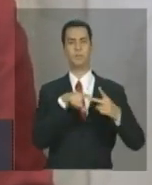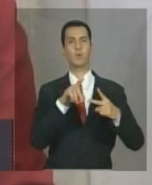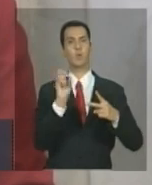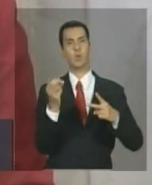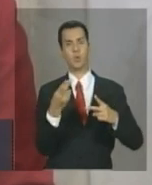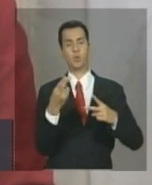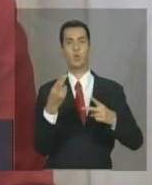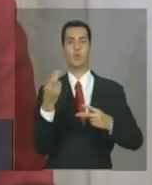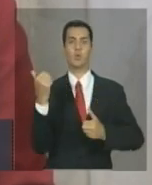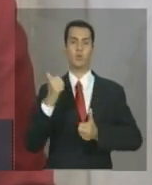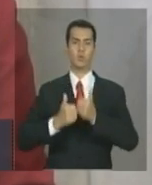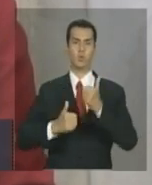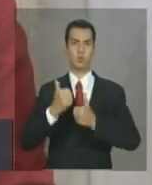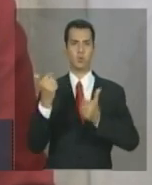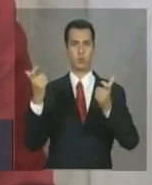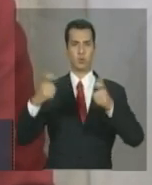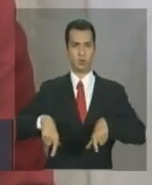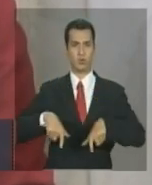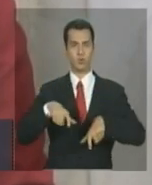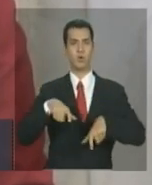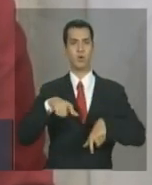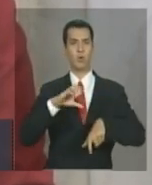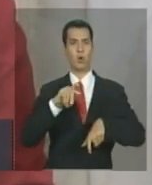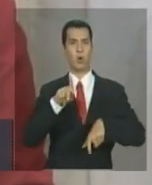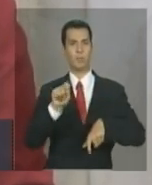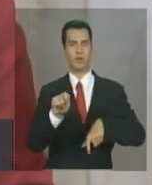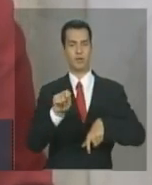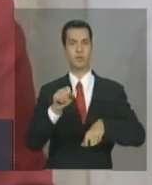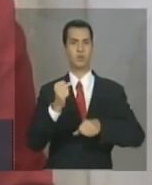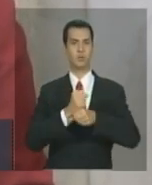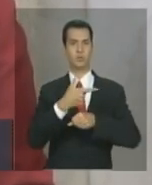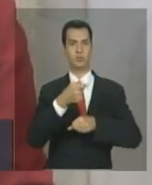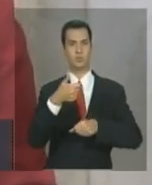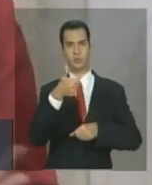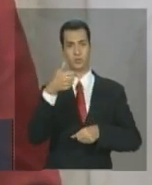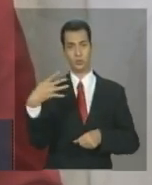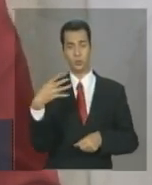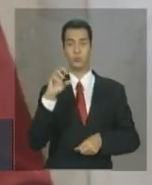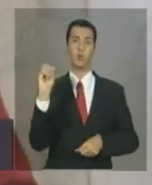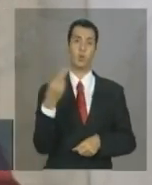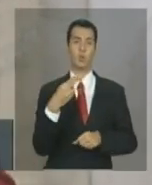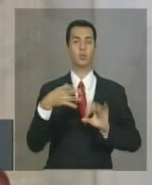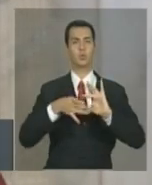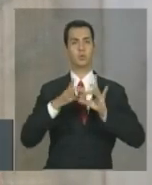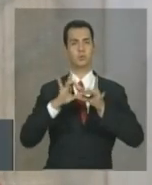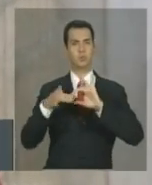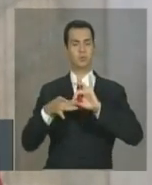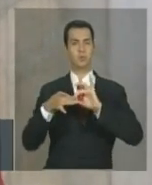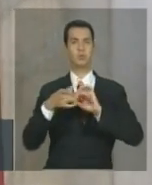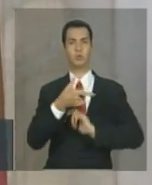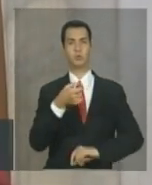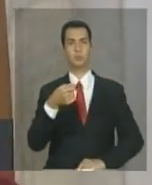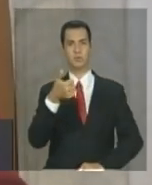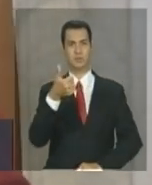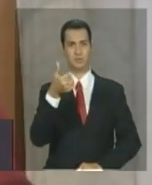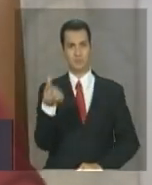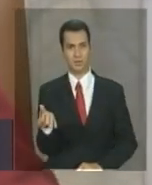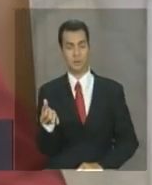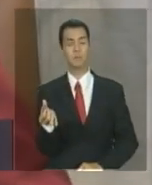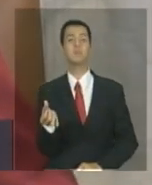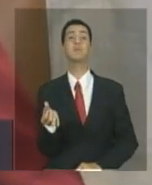Copa de 14 e Olimpíada de 2016 permitem amplas oportunidades de investimento também